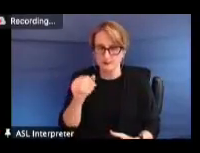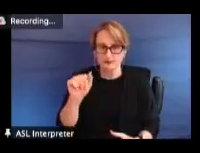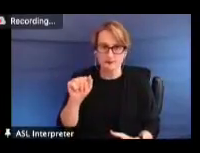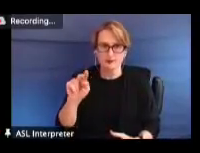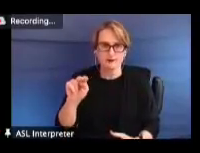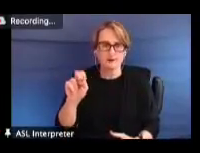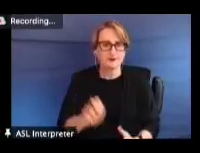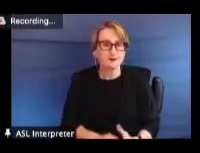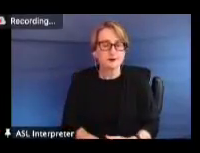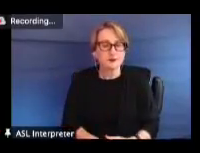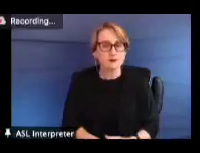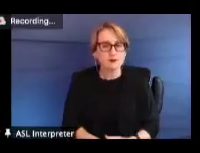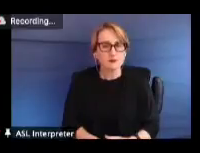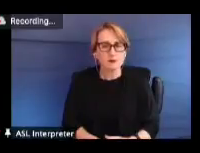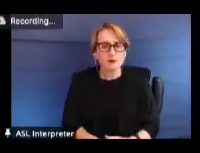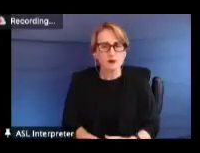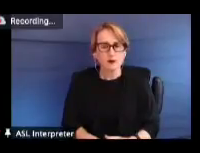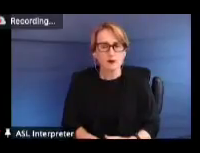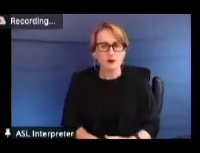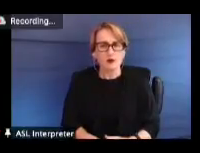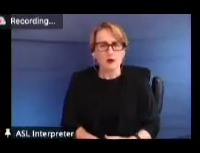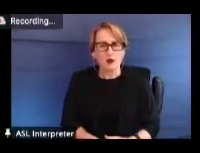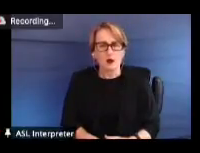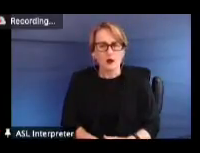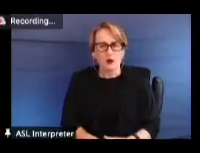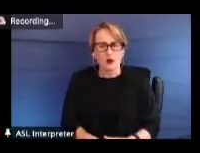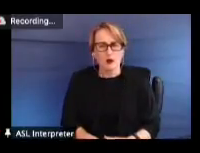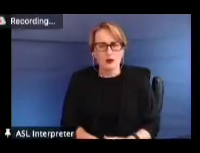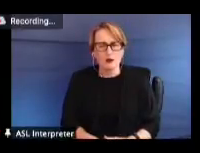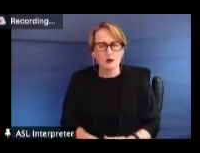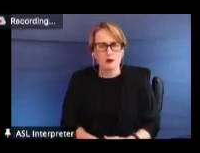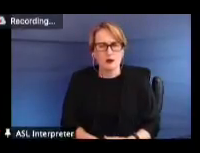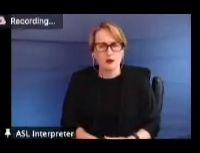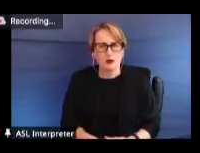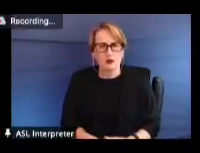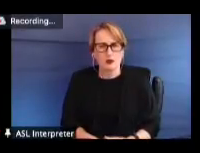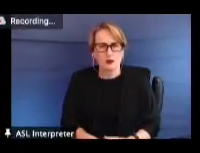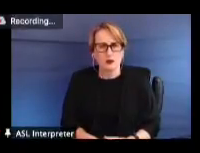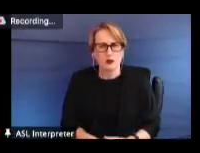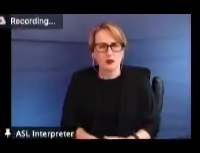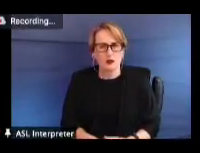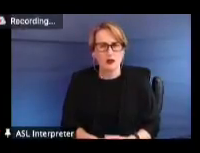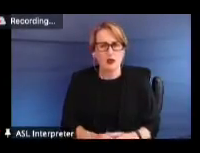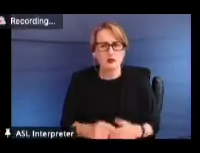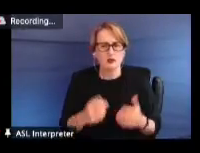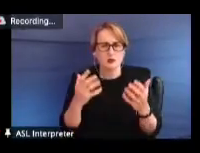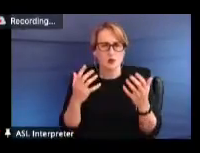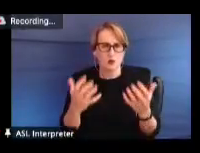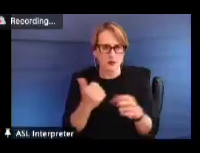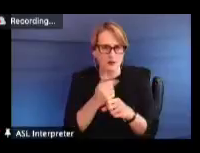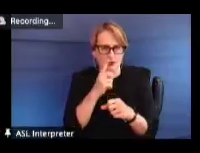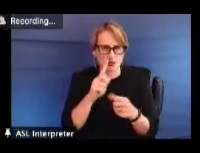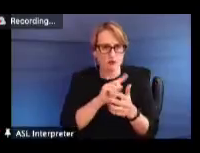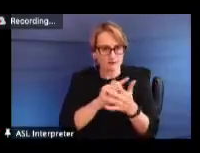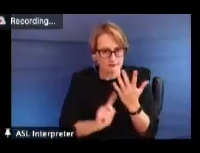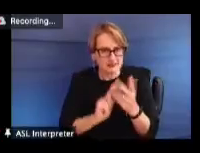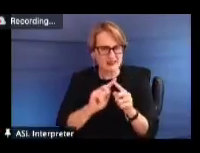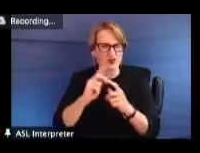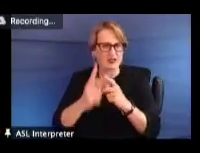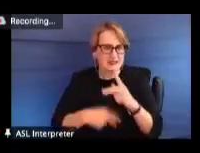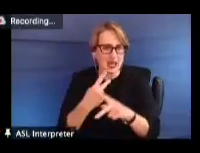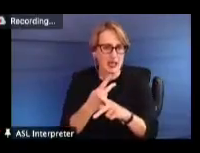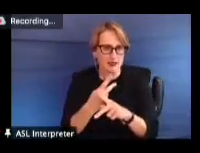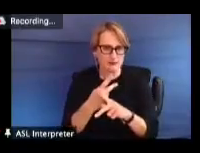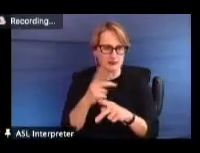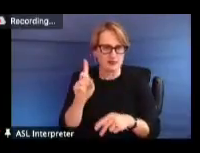I did want to say, it's just that I want to make sure all the different types of data are in it. It